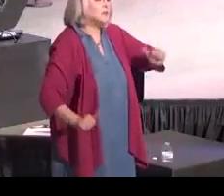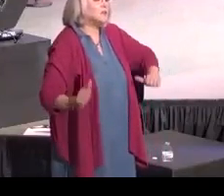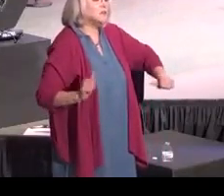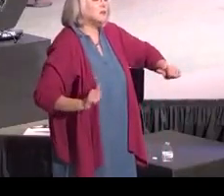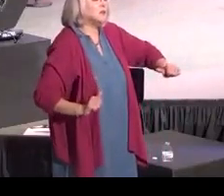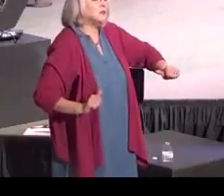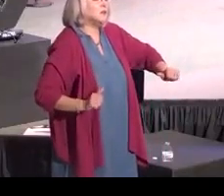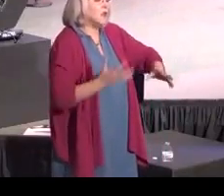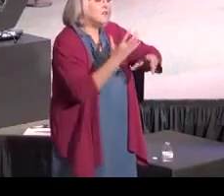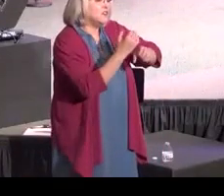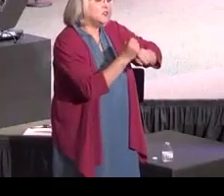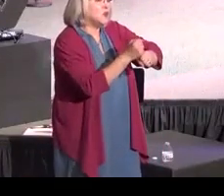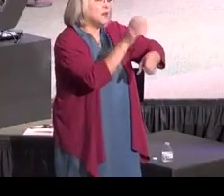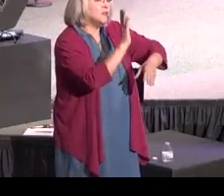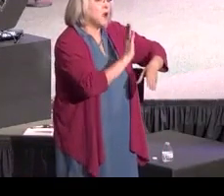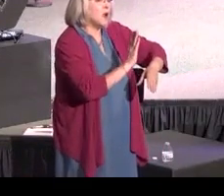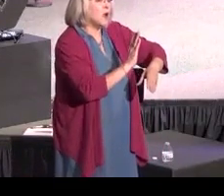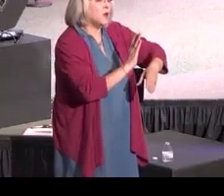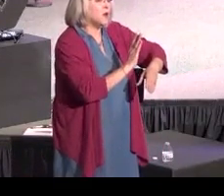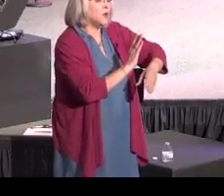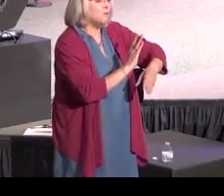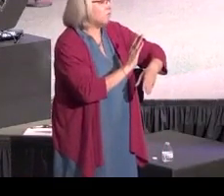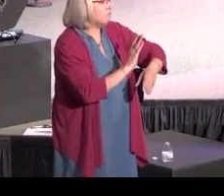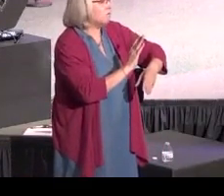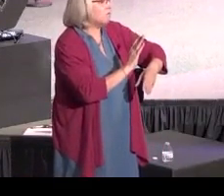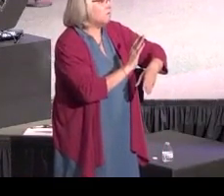really do trust God.